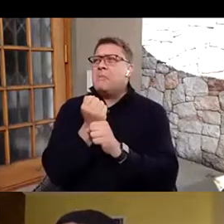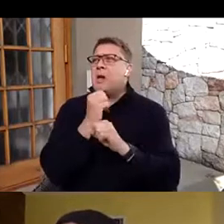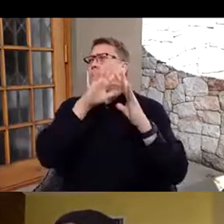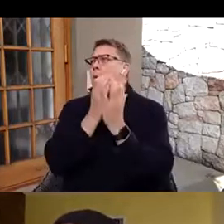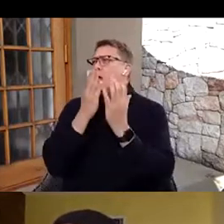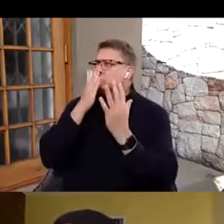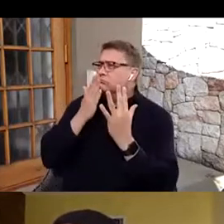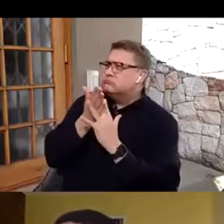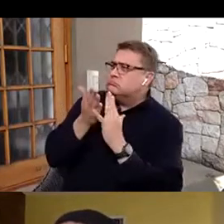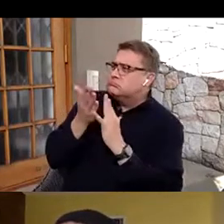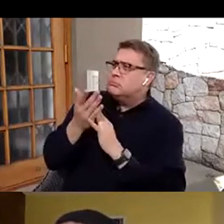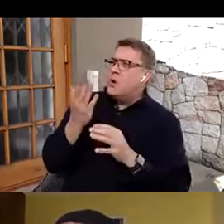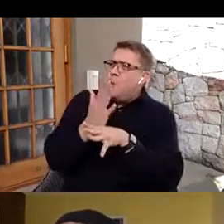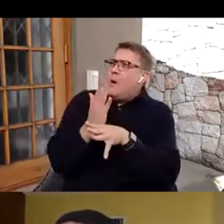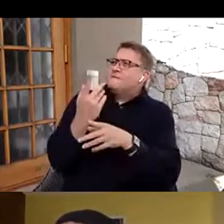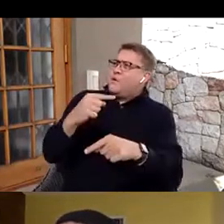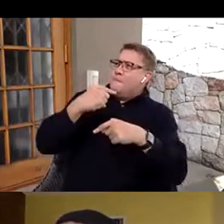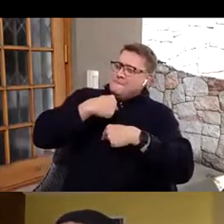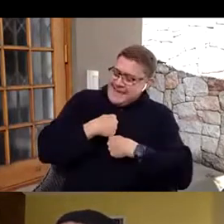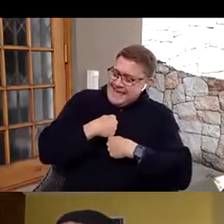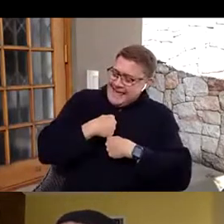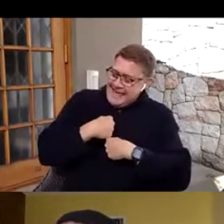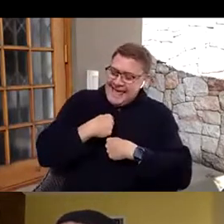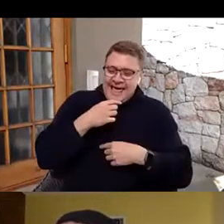according to what works for you, and then have to explain.